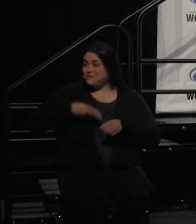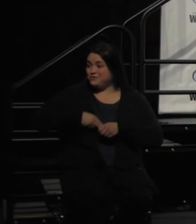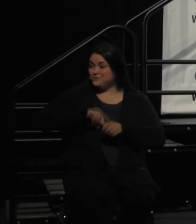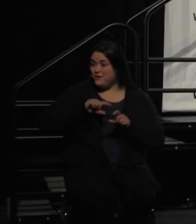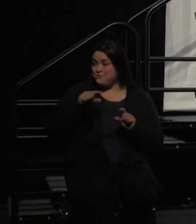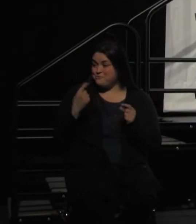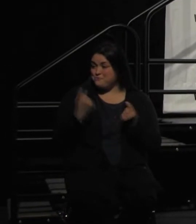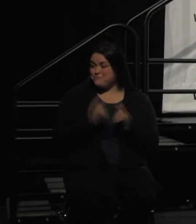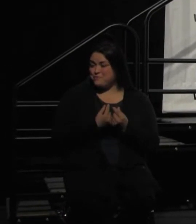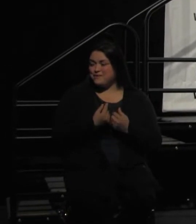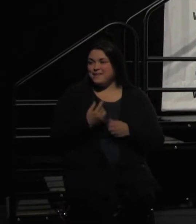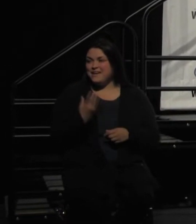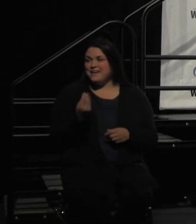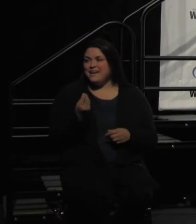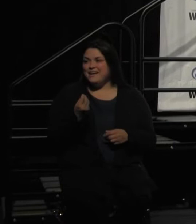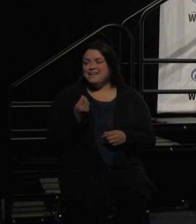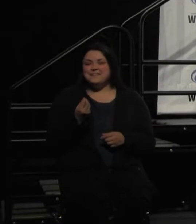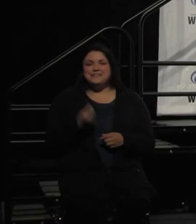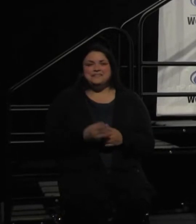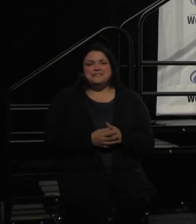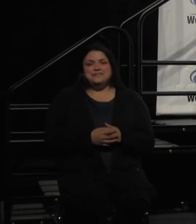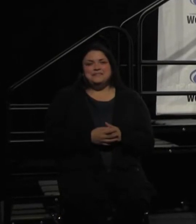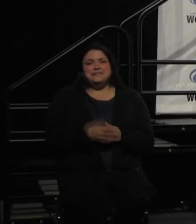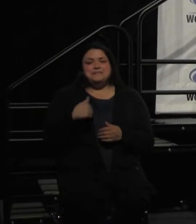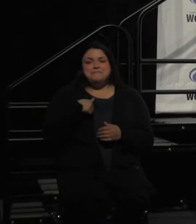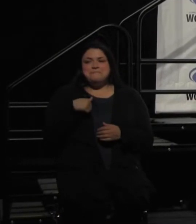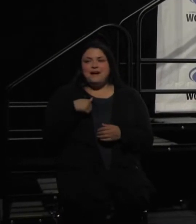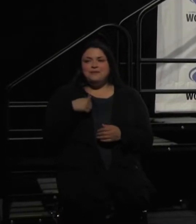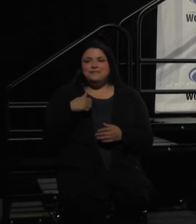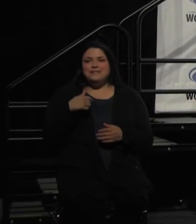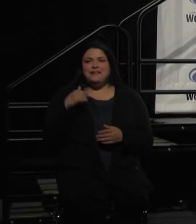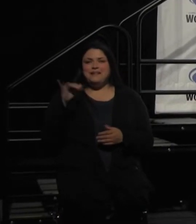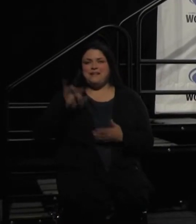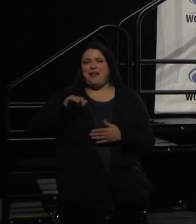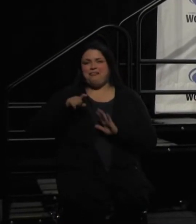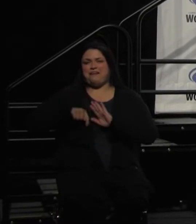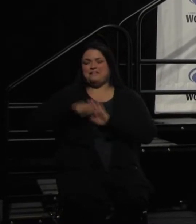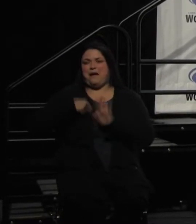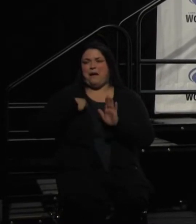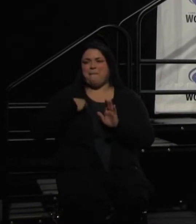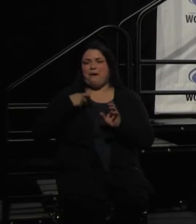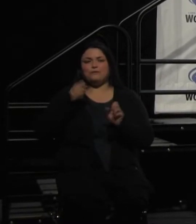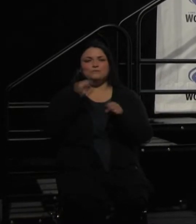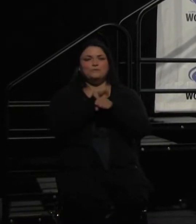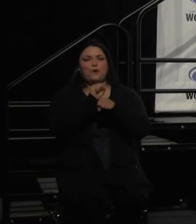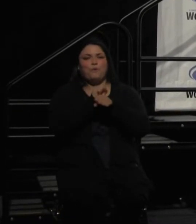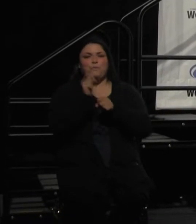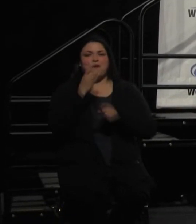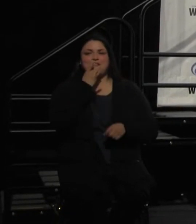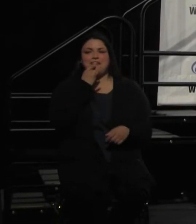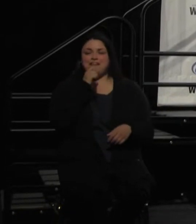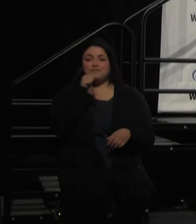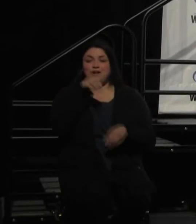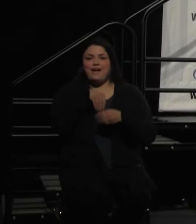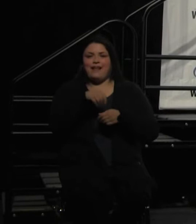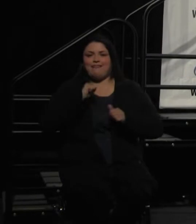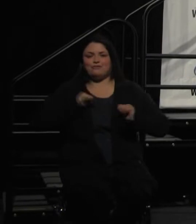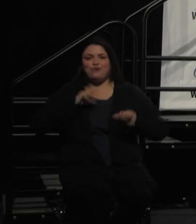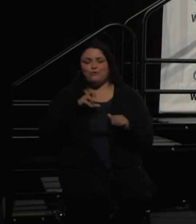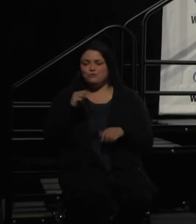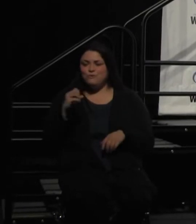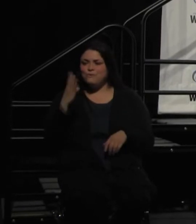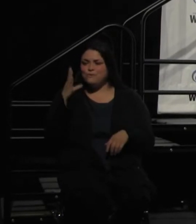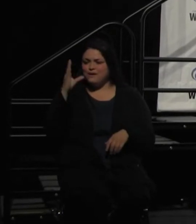group. And so, at the time I was working the lights, I wasn't in the show. And so the guy